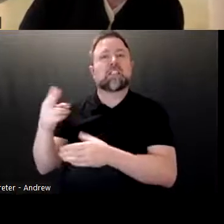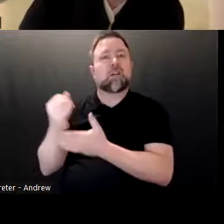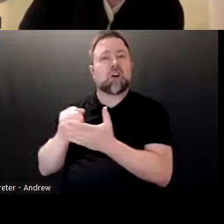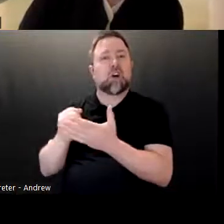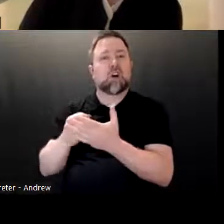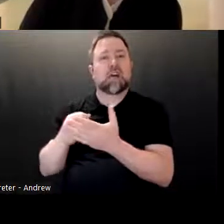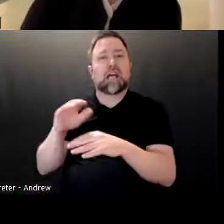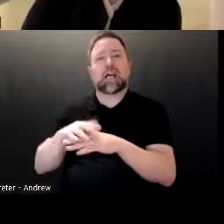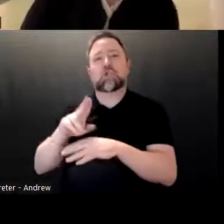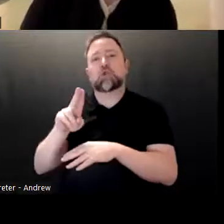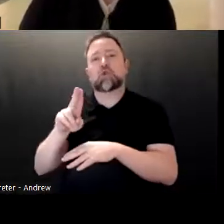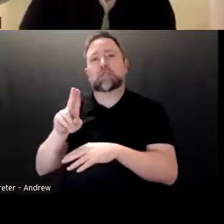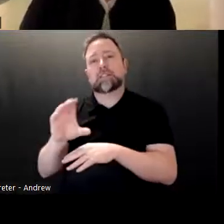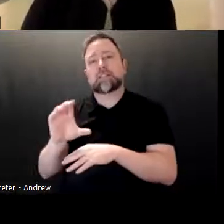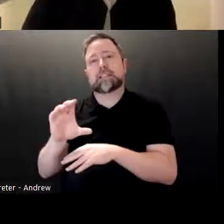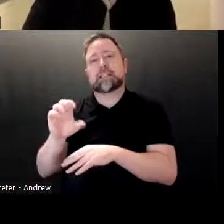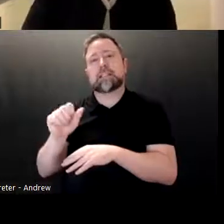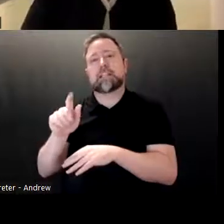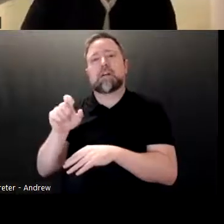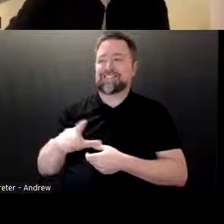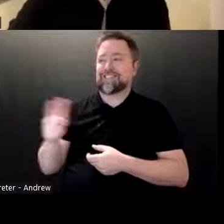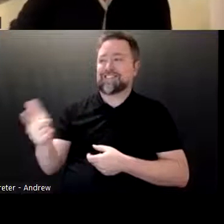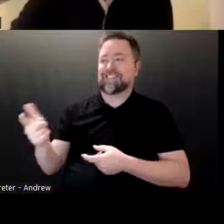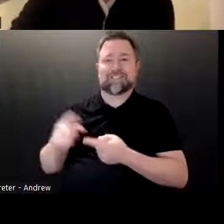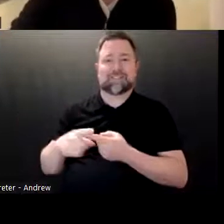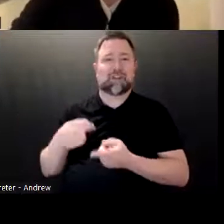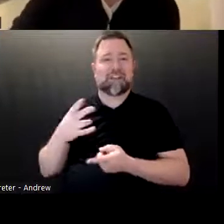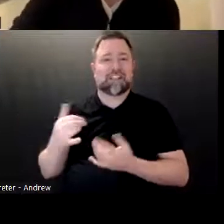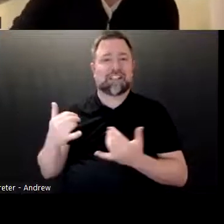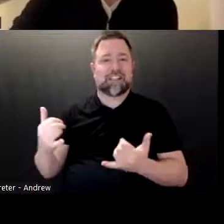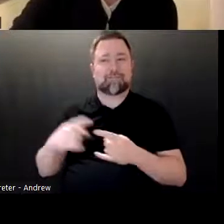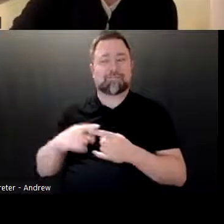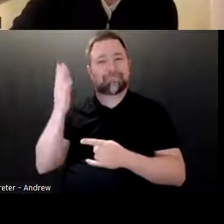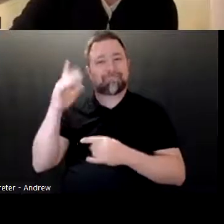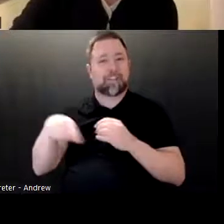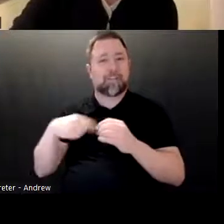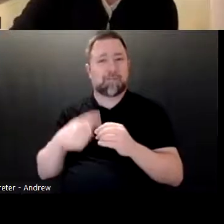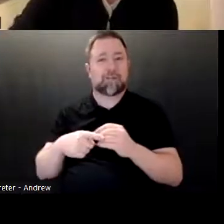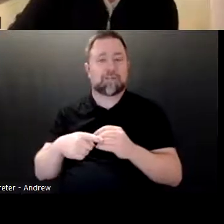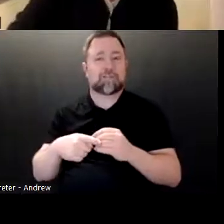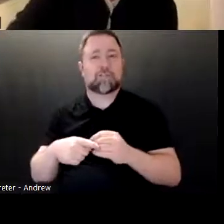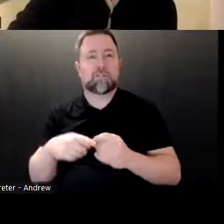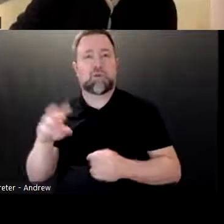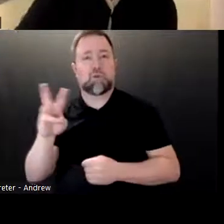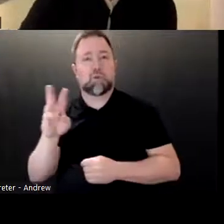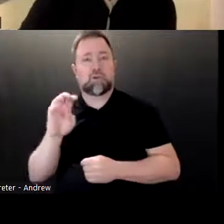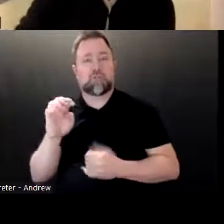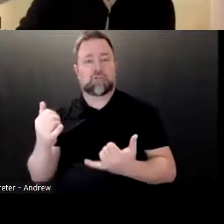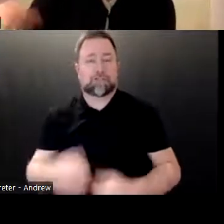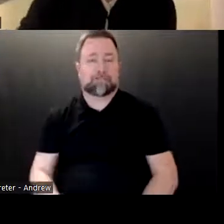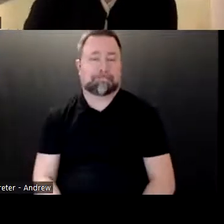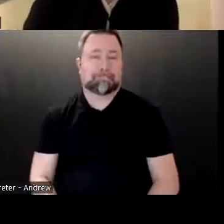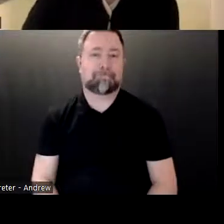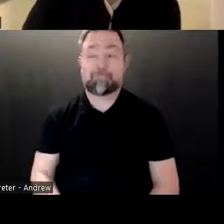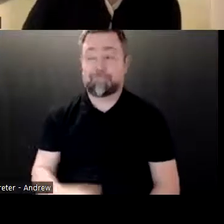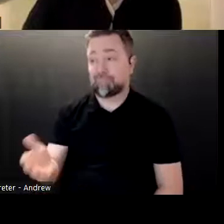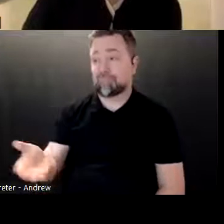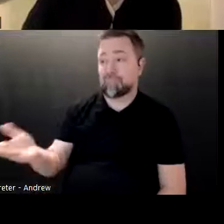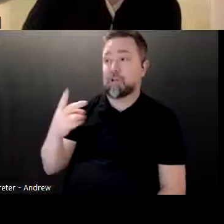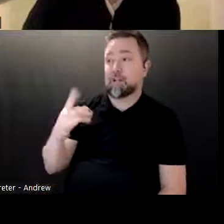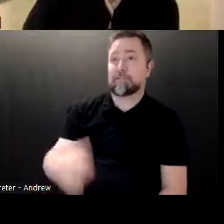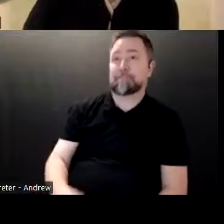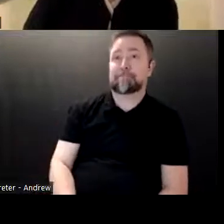Barbara. I first met Holly here at the Wharton Esherick Museum in 2015 when she was writing an undergraduate thesis on